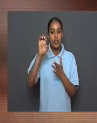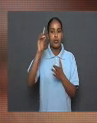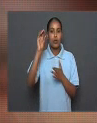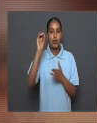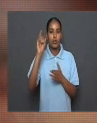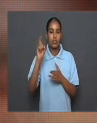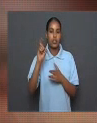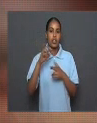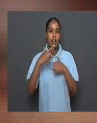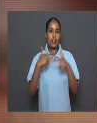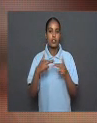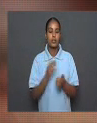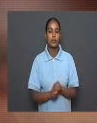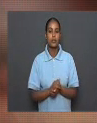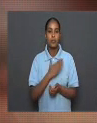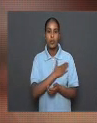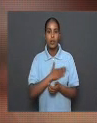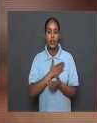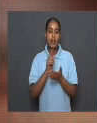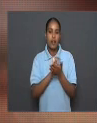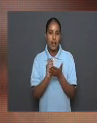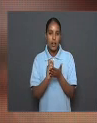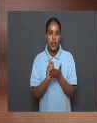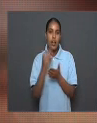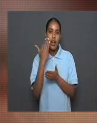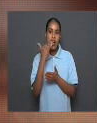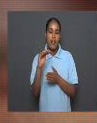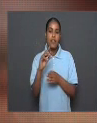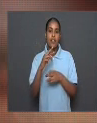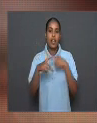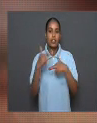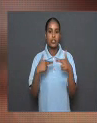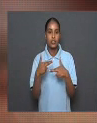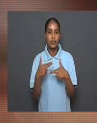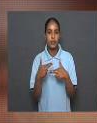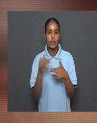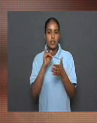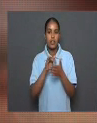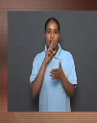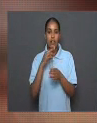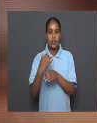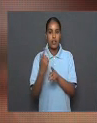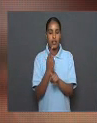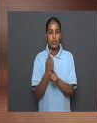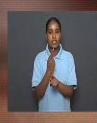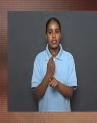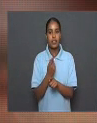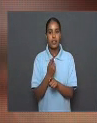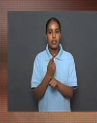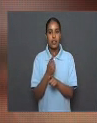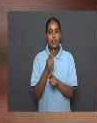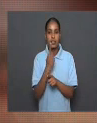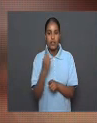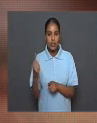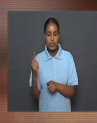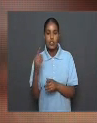reaction. Please write the half reactions that are taking place at